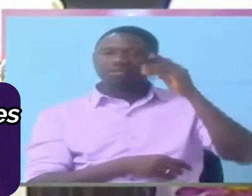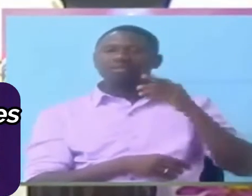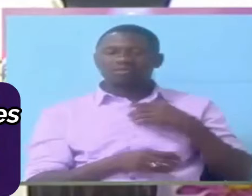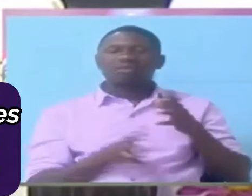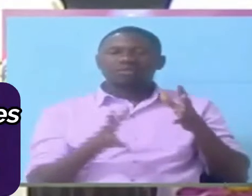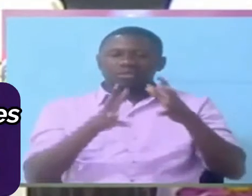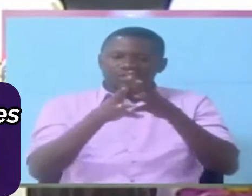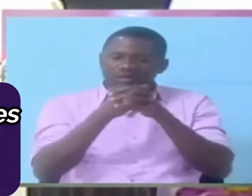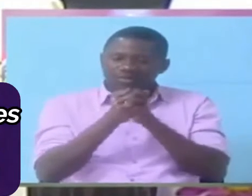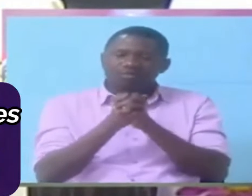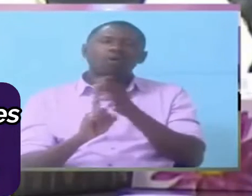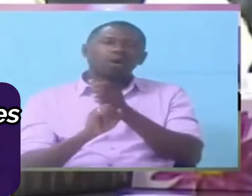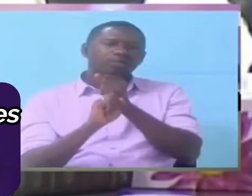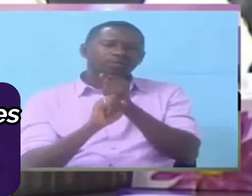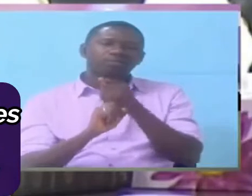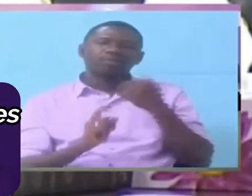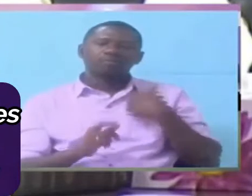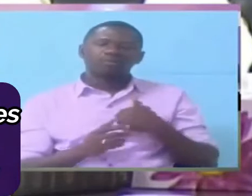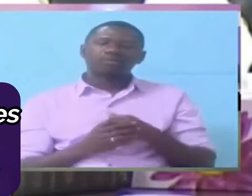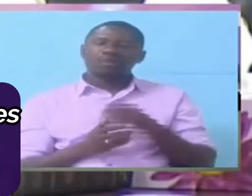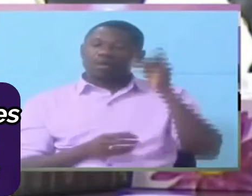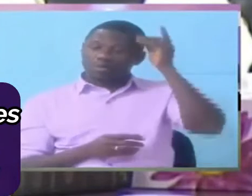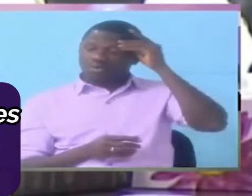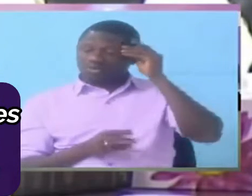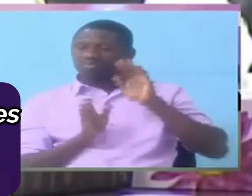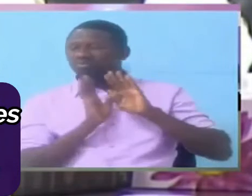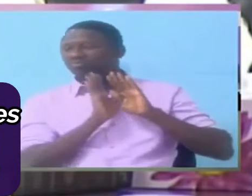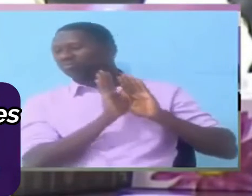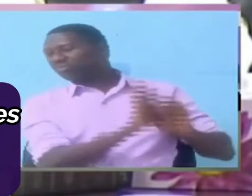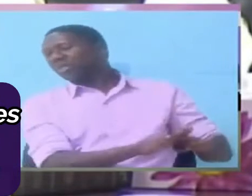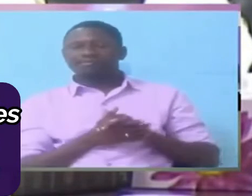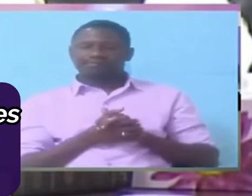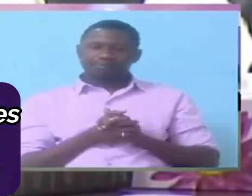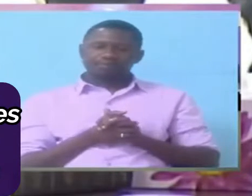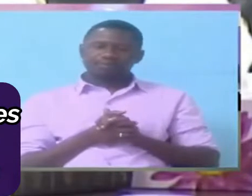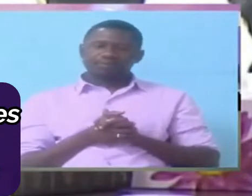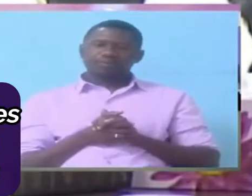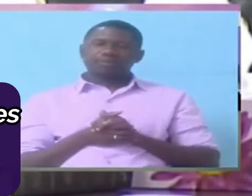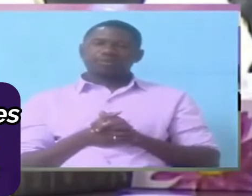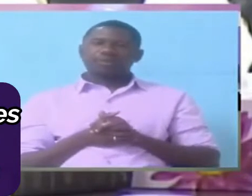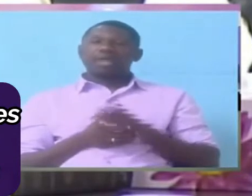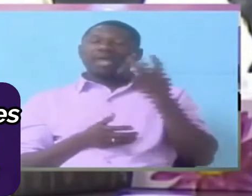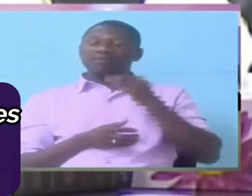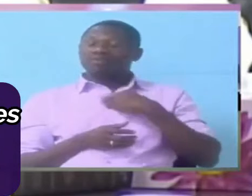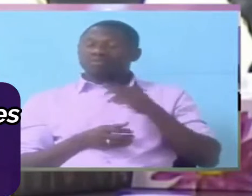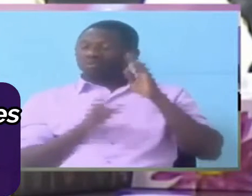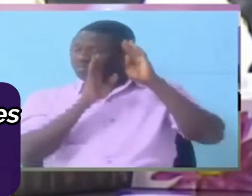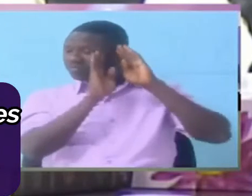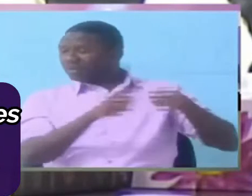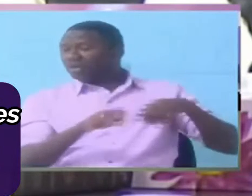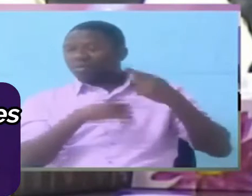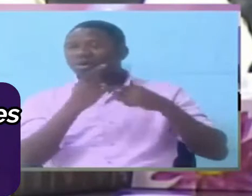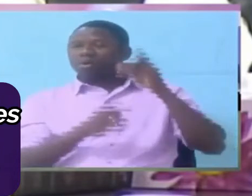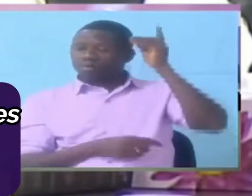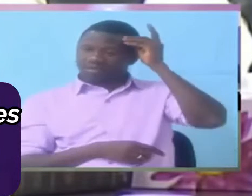be reconciled to become one people. Let's put the politic one side. Politico nimma landi. If we don't put